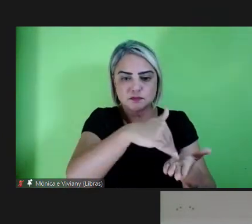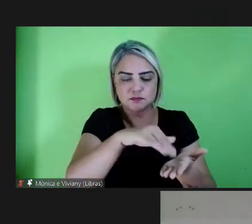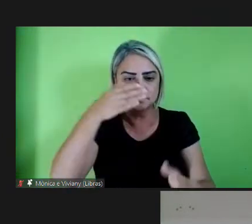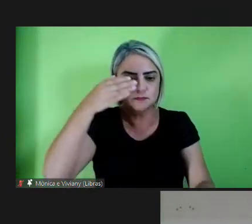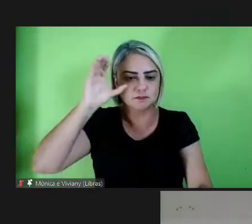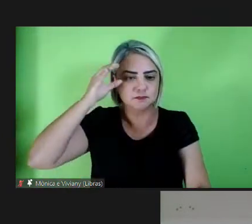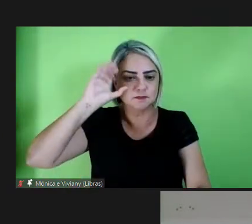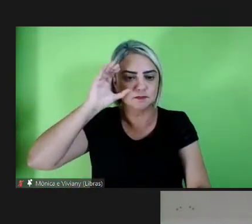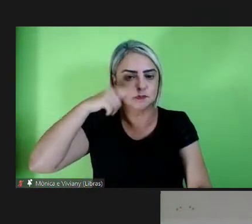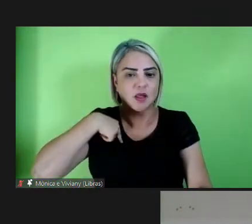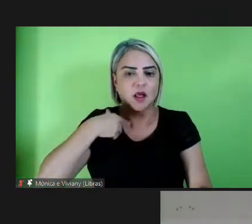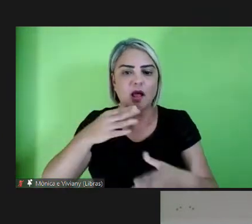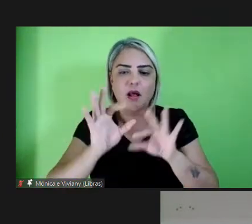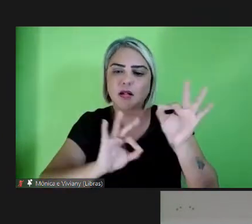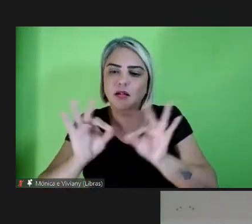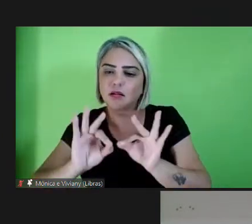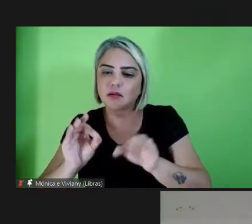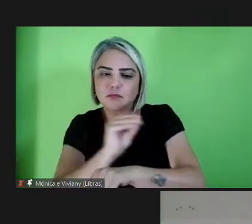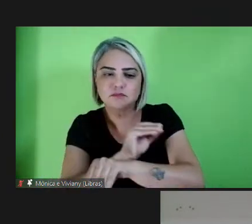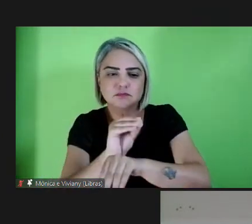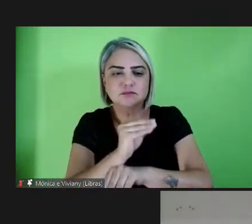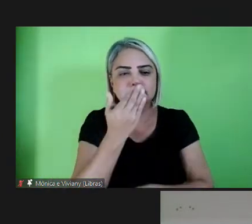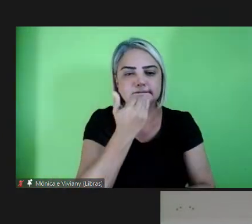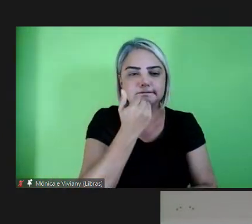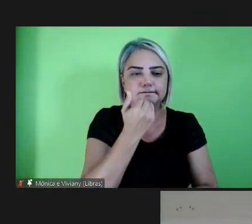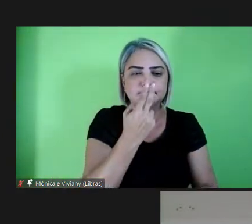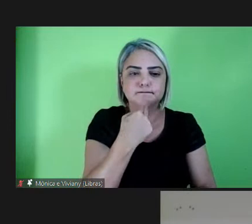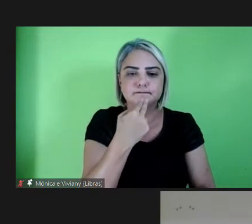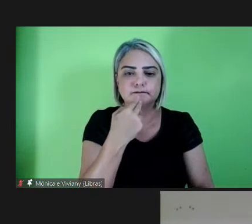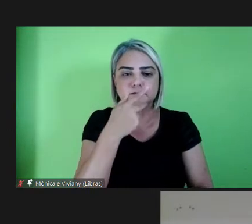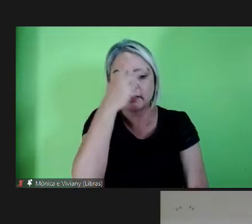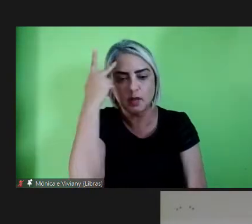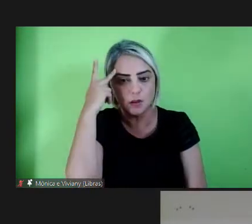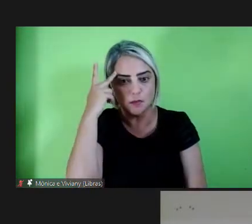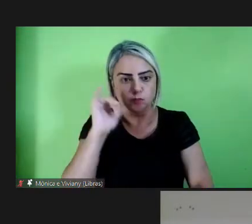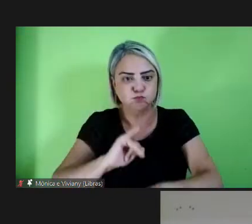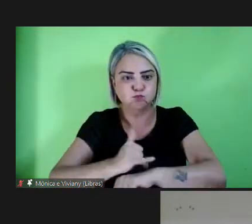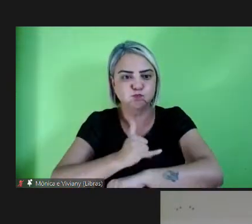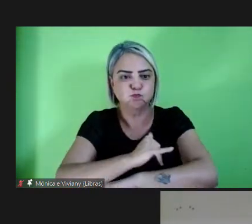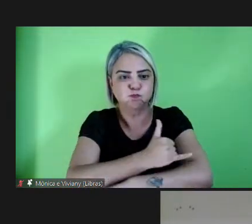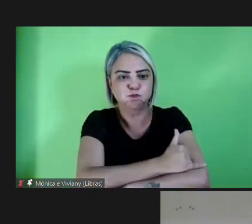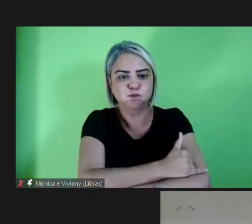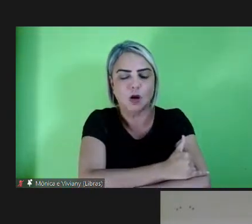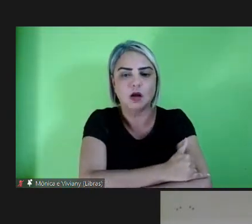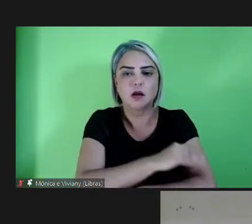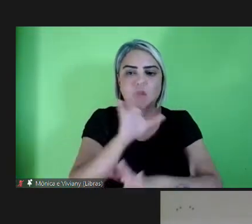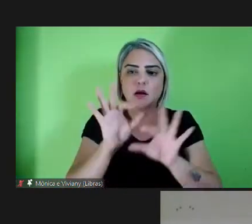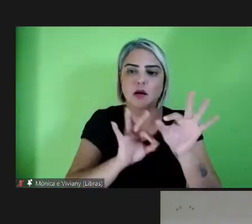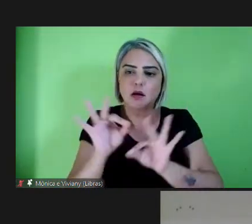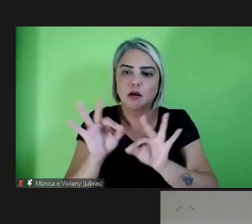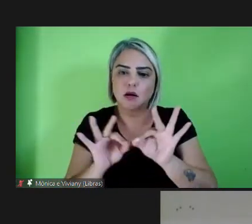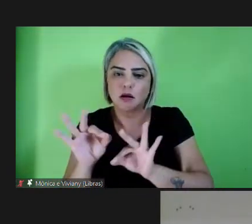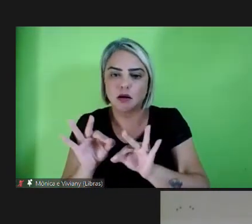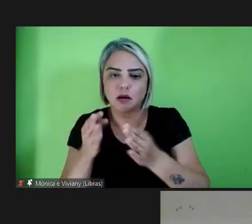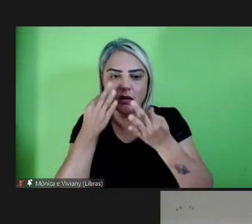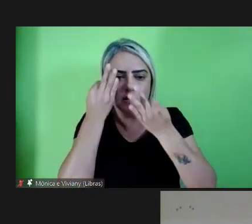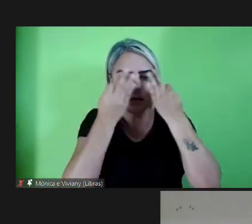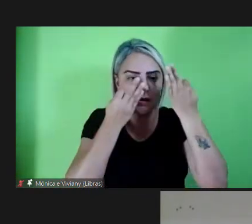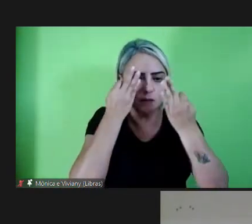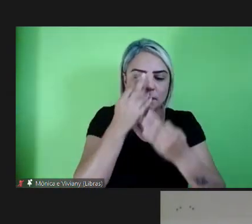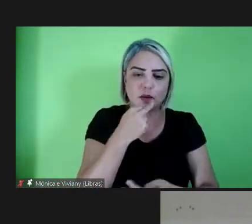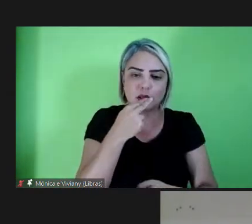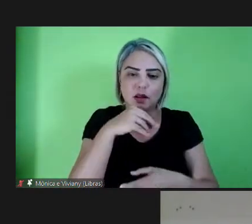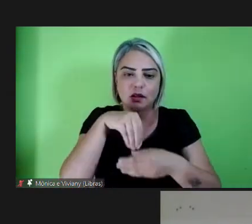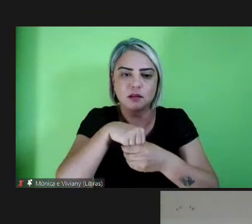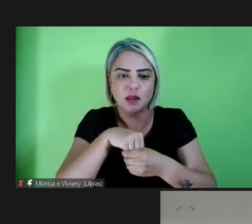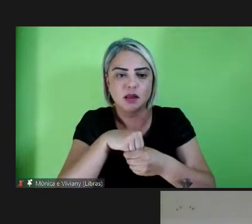Secretariat of Curitiba, and she will present the organization of care in nutrition and food for people with excess weight and the organization of